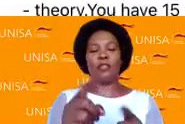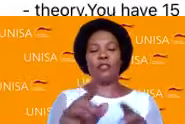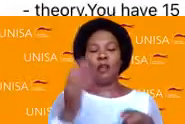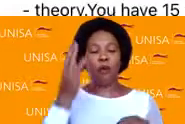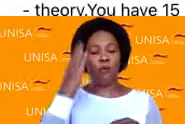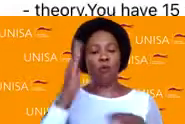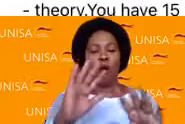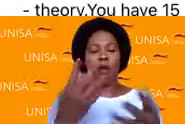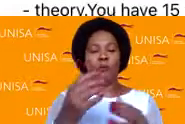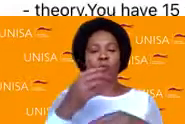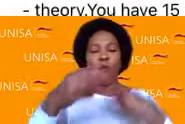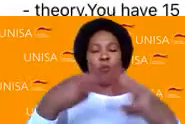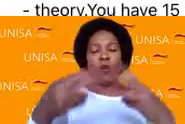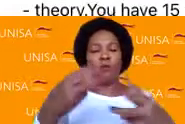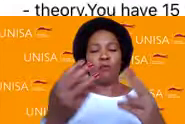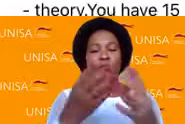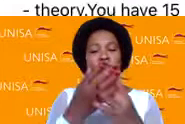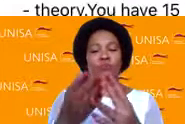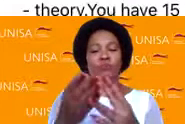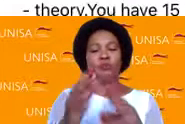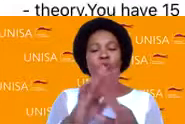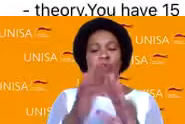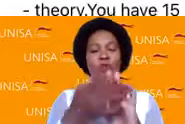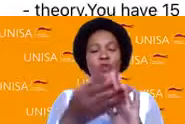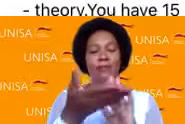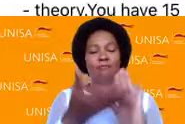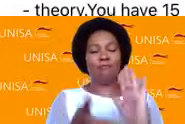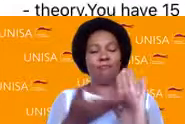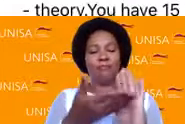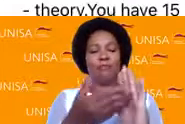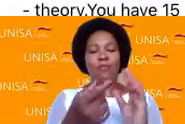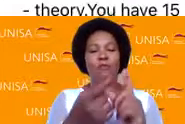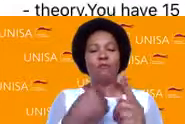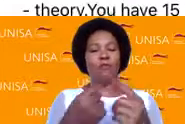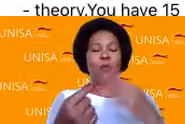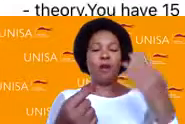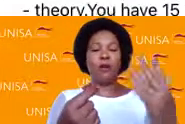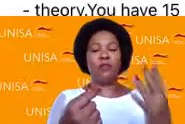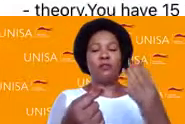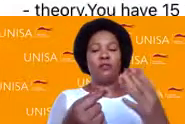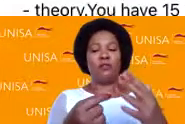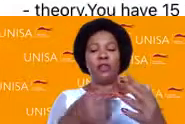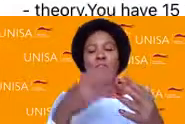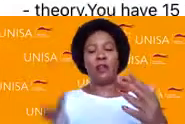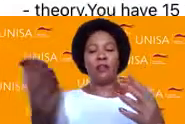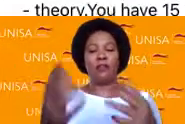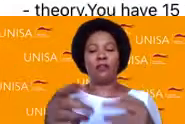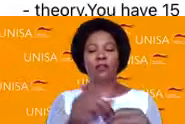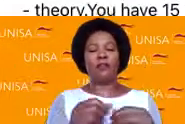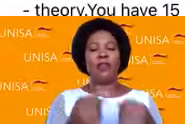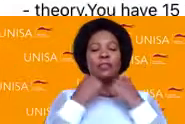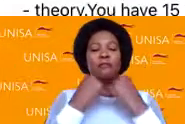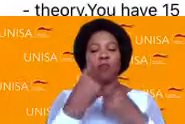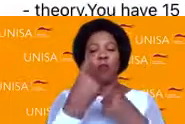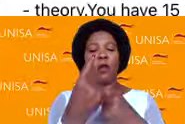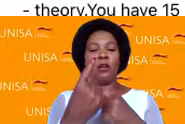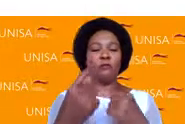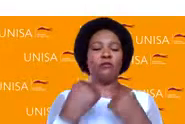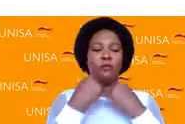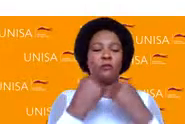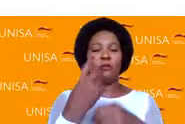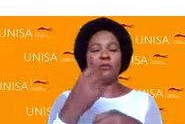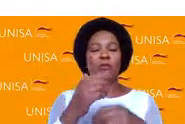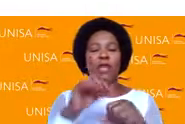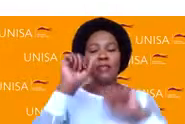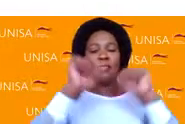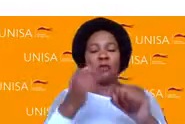it, basically from the drop down and left to right, assessment 1, assessment 2, assessment 3, 4, and